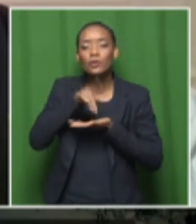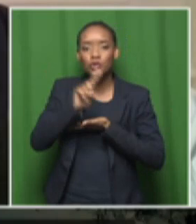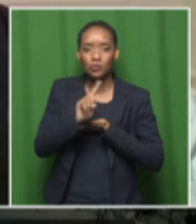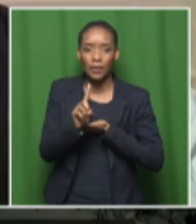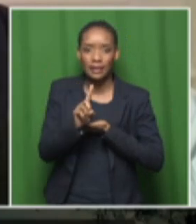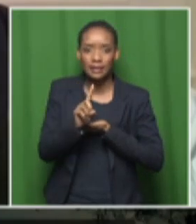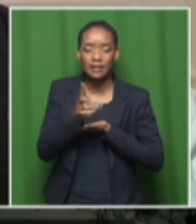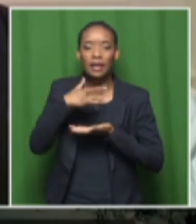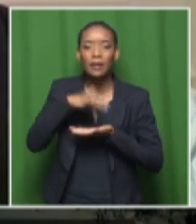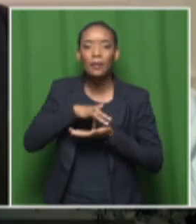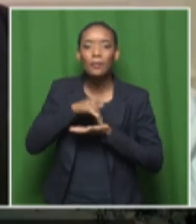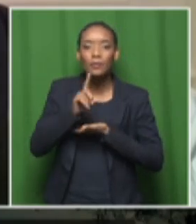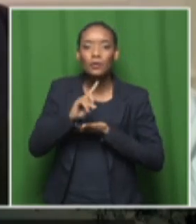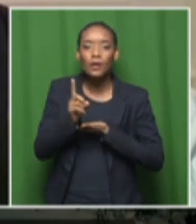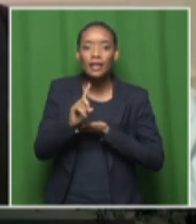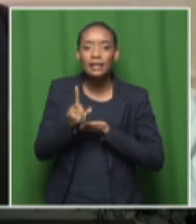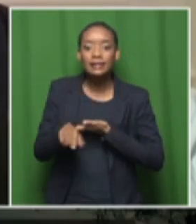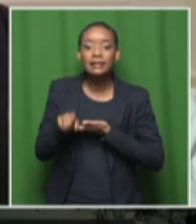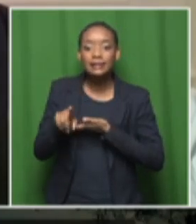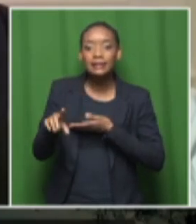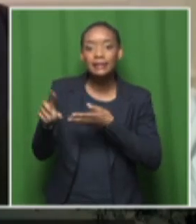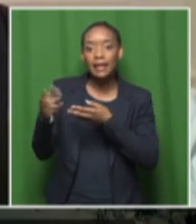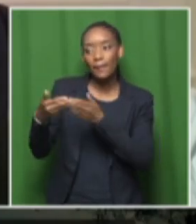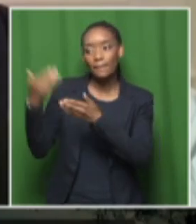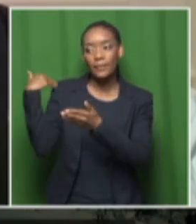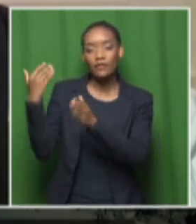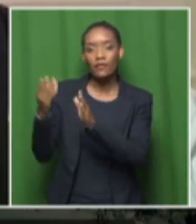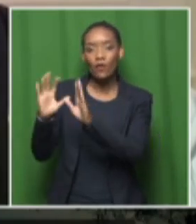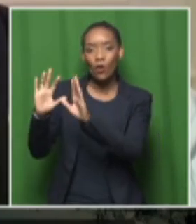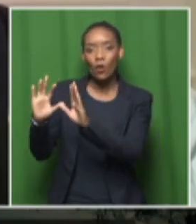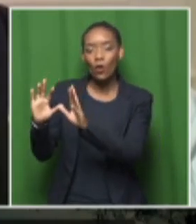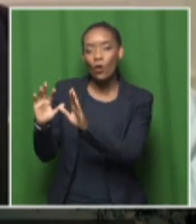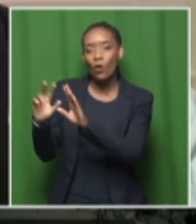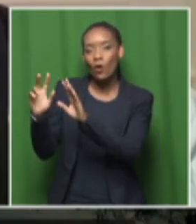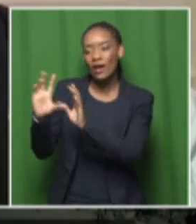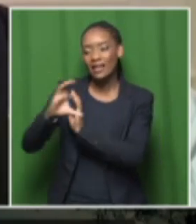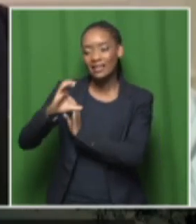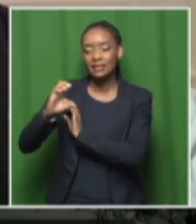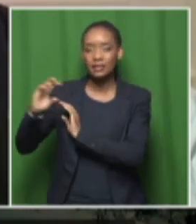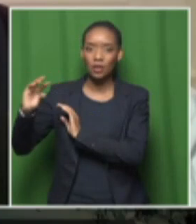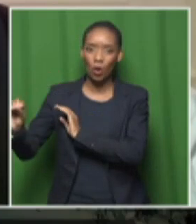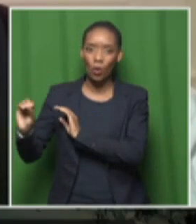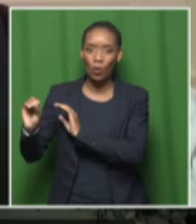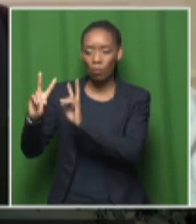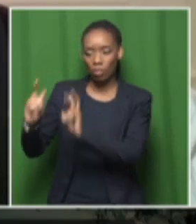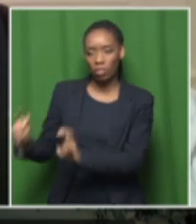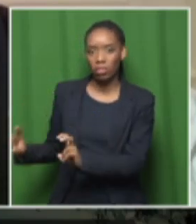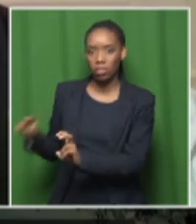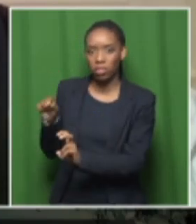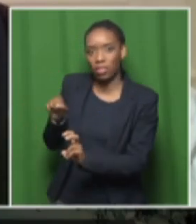investigations commissioned by Ruyter were not permitted. So please explain to us why.